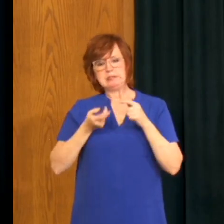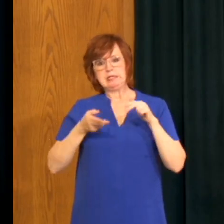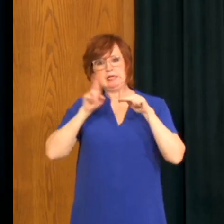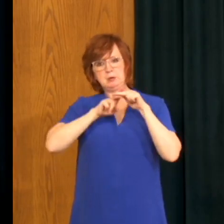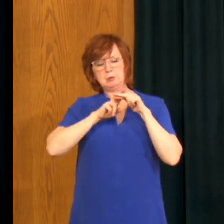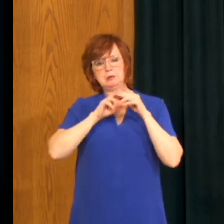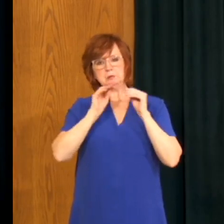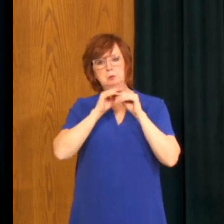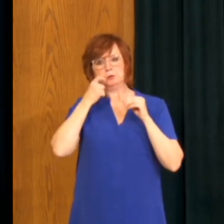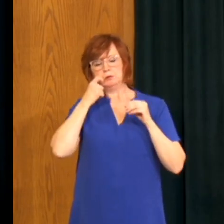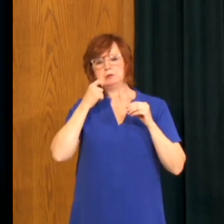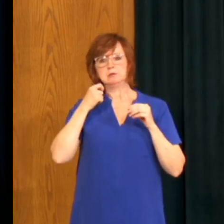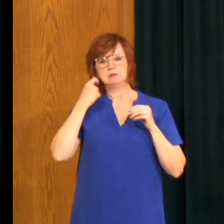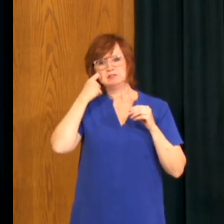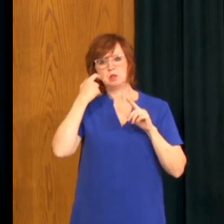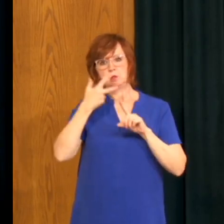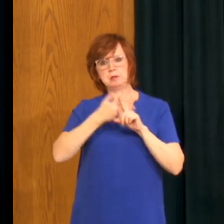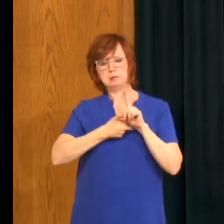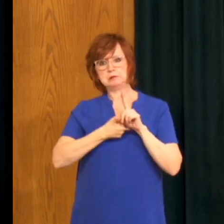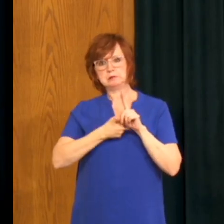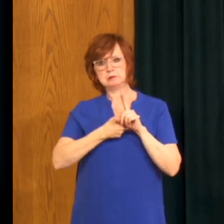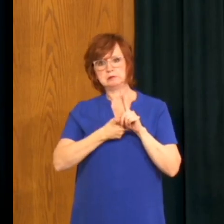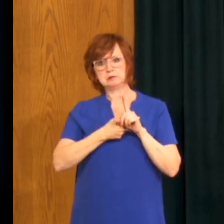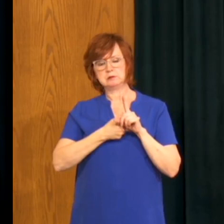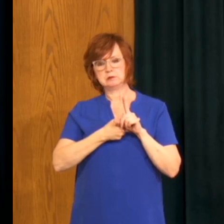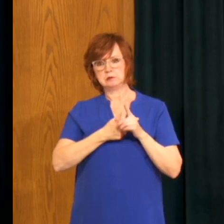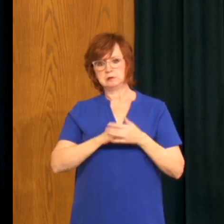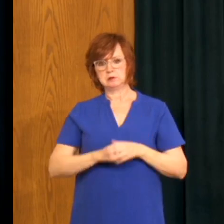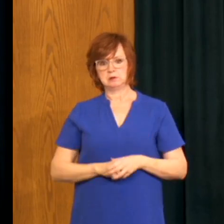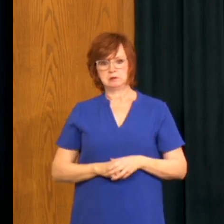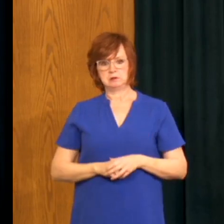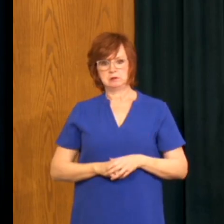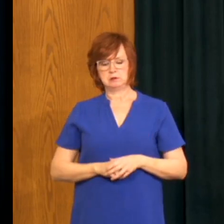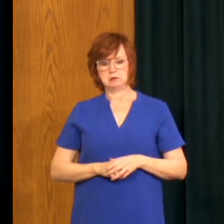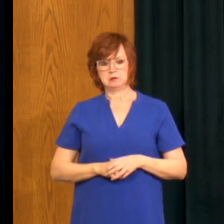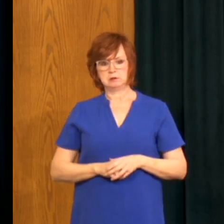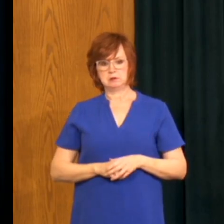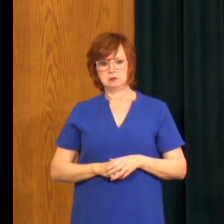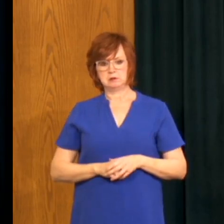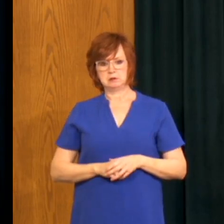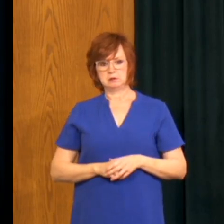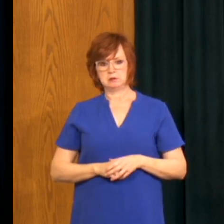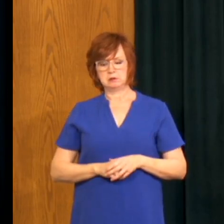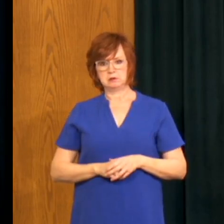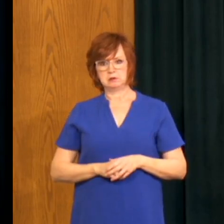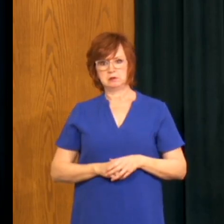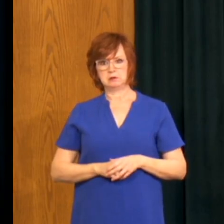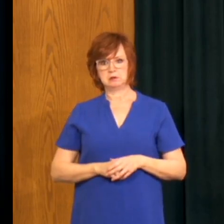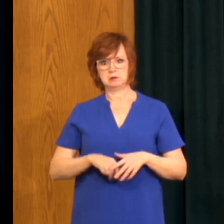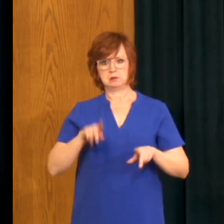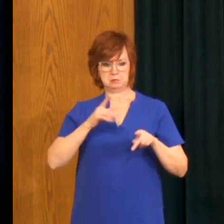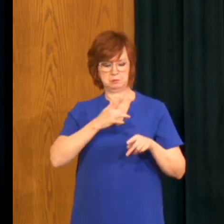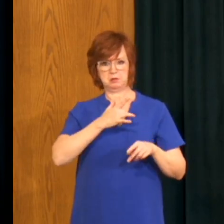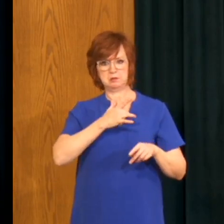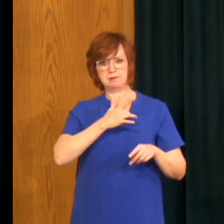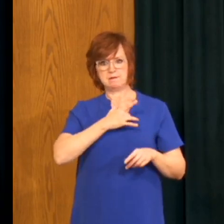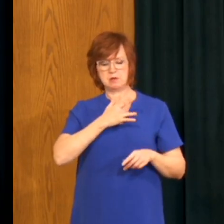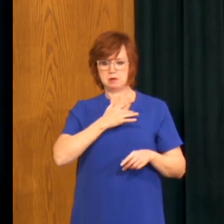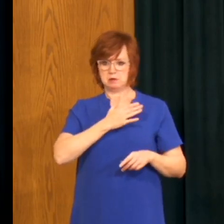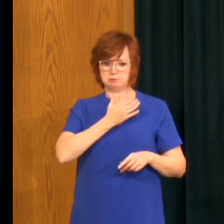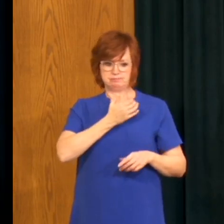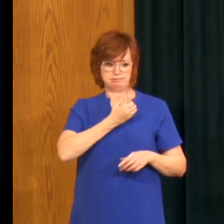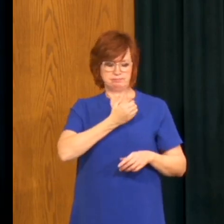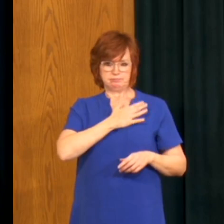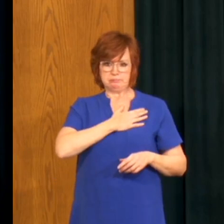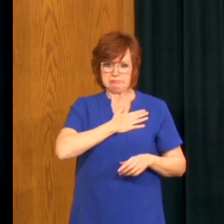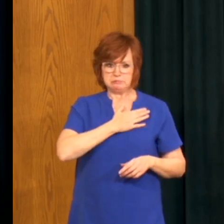think, again, it speaks to the personal sacrifice that individuals and families are